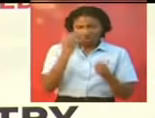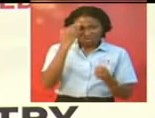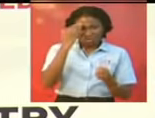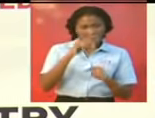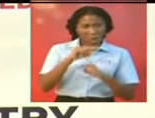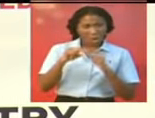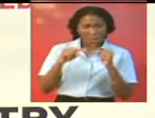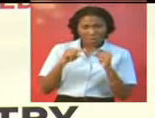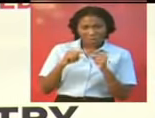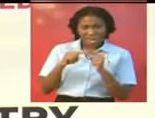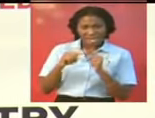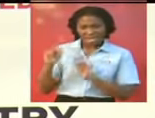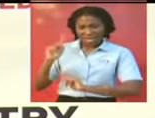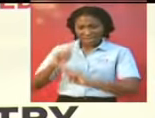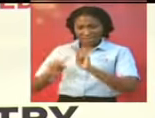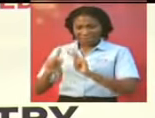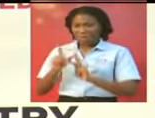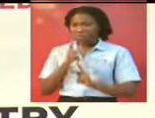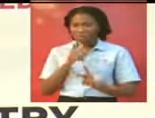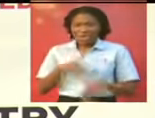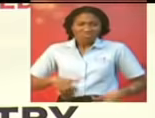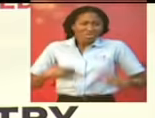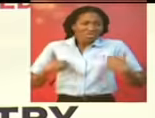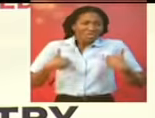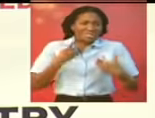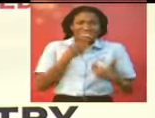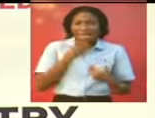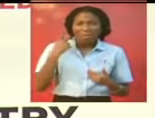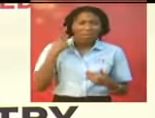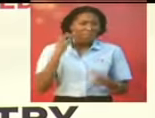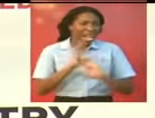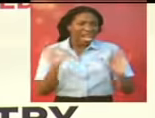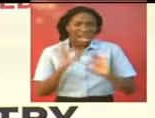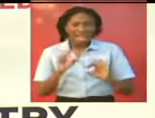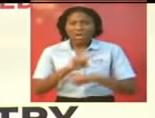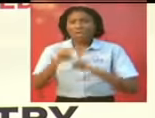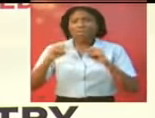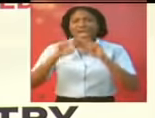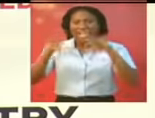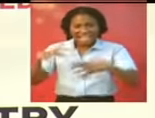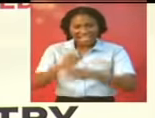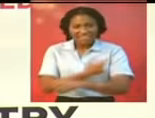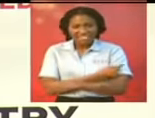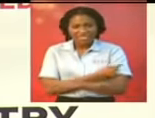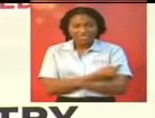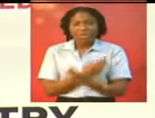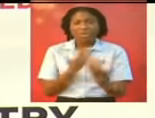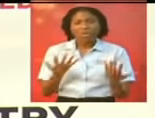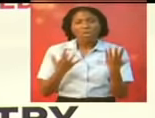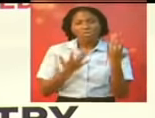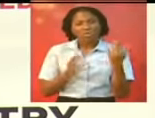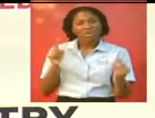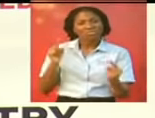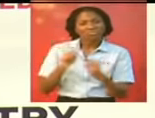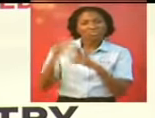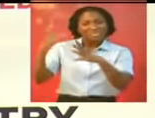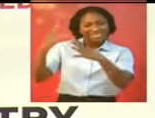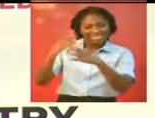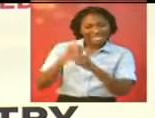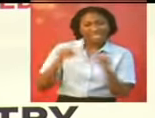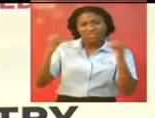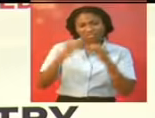population be expected to be included? The answer is predicated upon when we get the vaccine supply, as